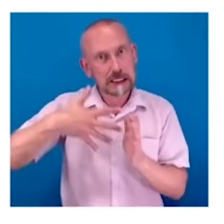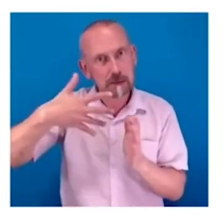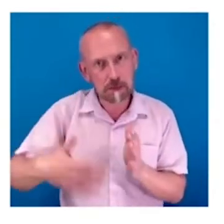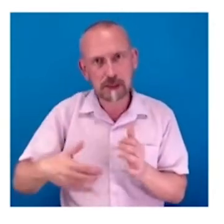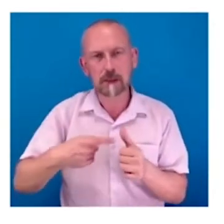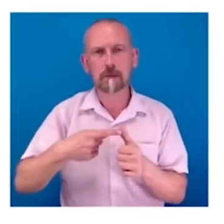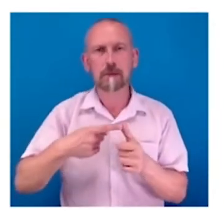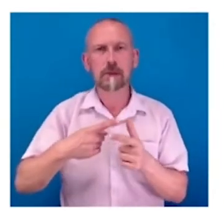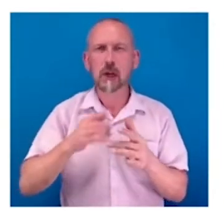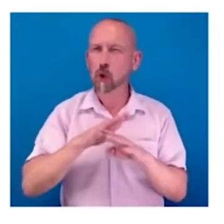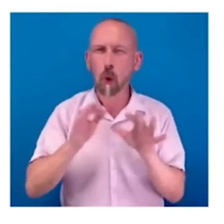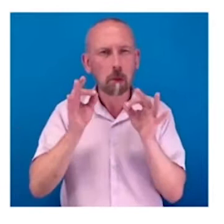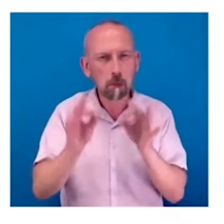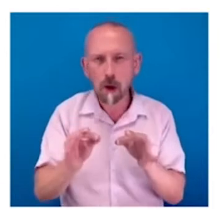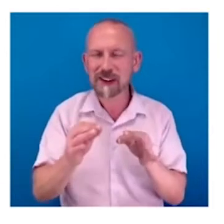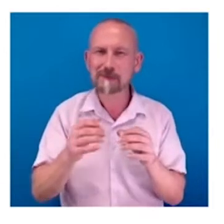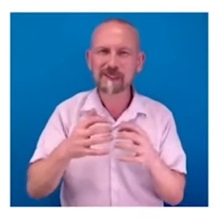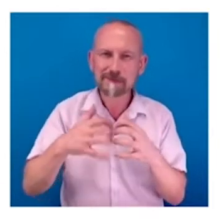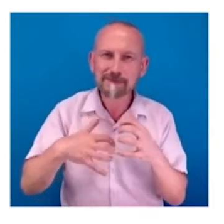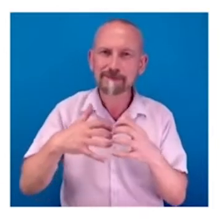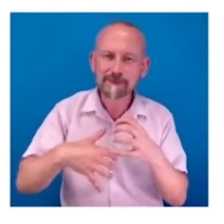It was kind of big and clunky.